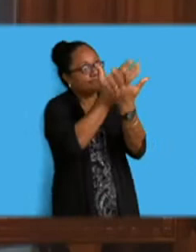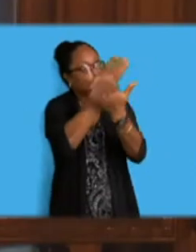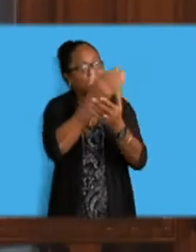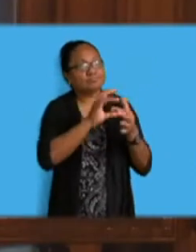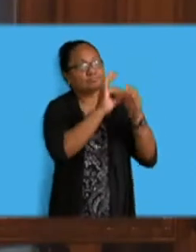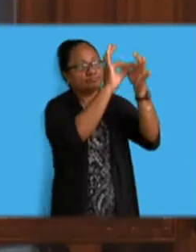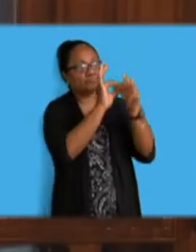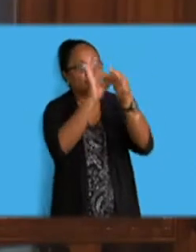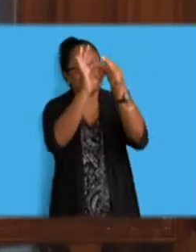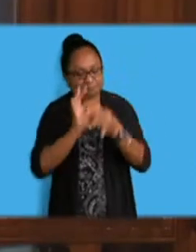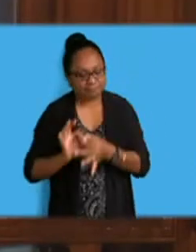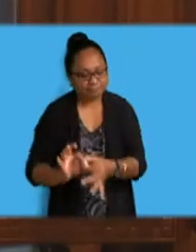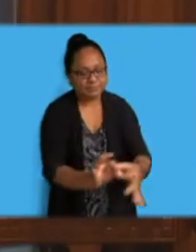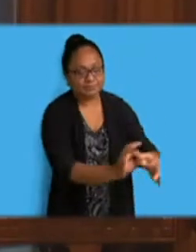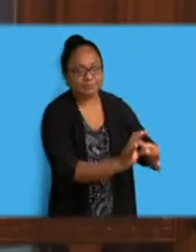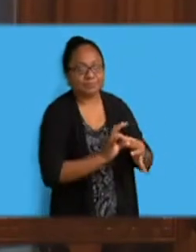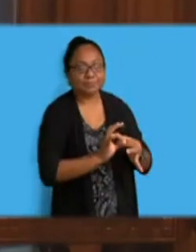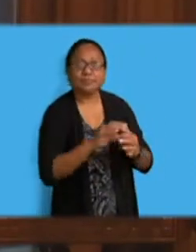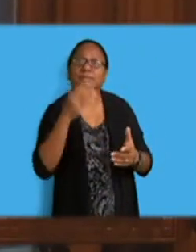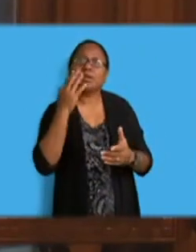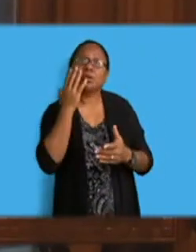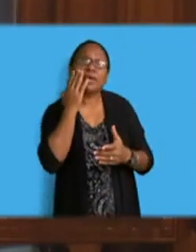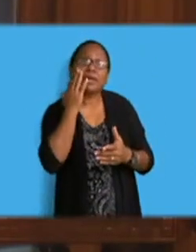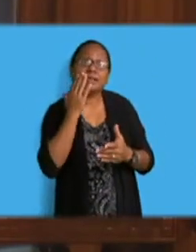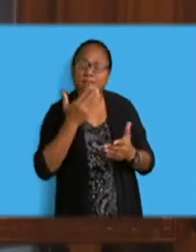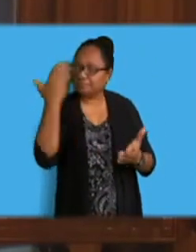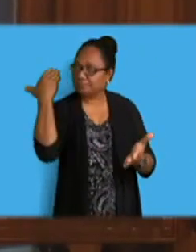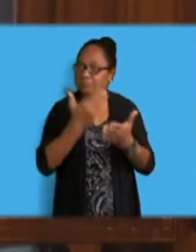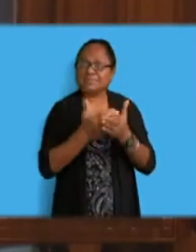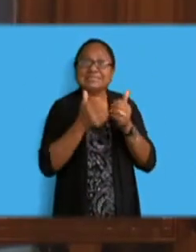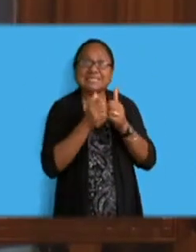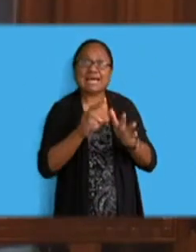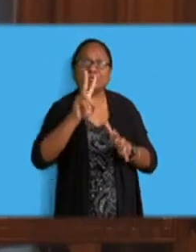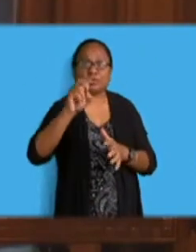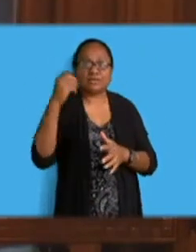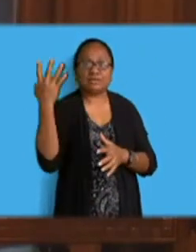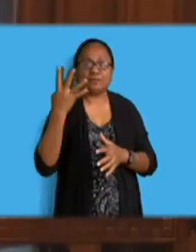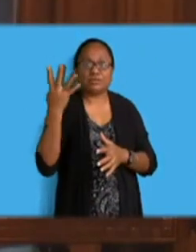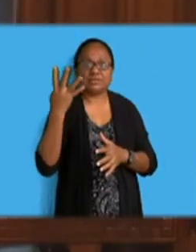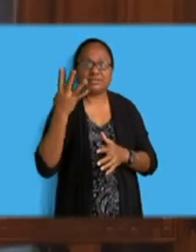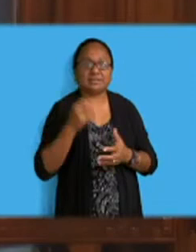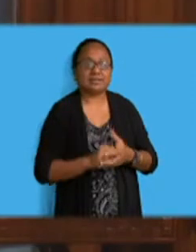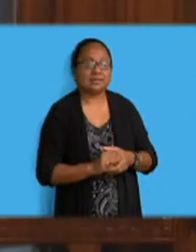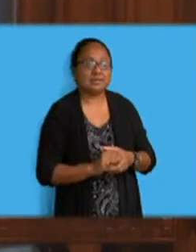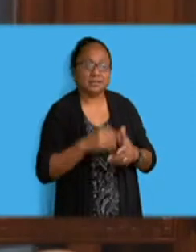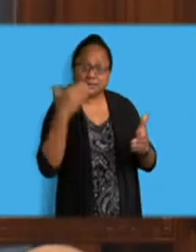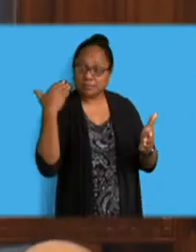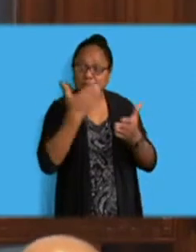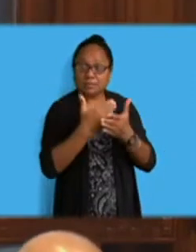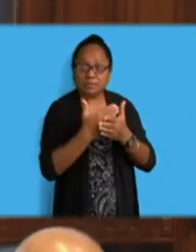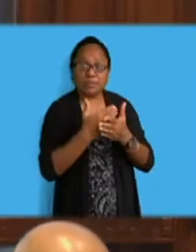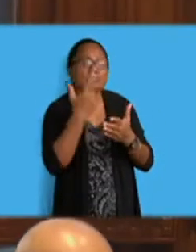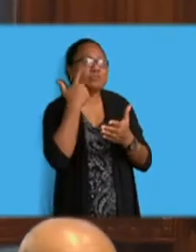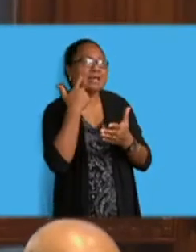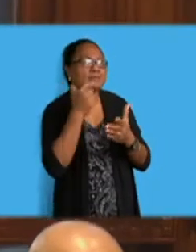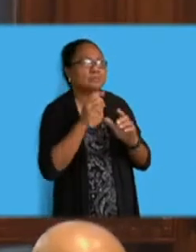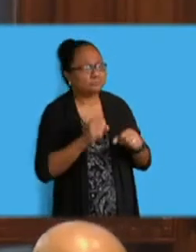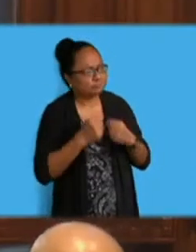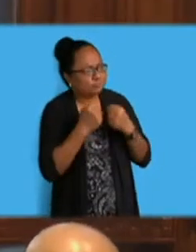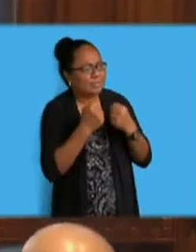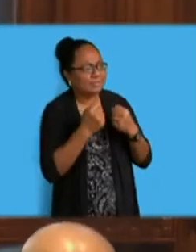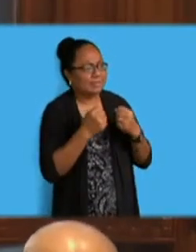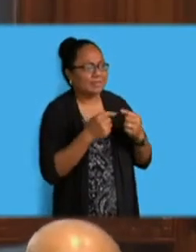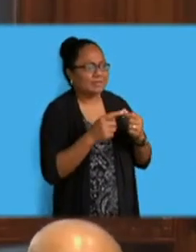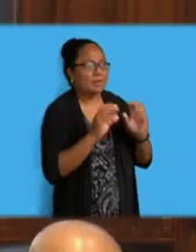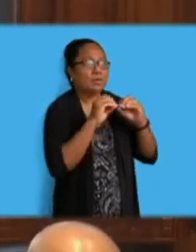development and implementation since 2014. Over the years, we have looked at strengthening those parties of education